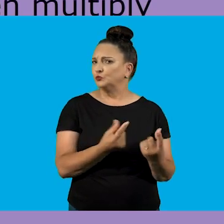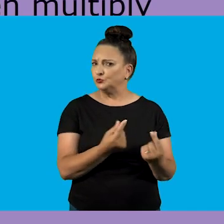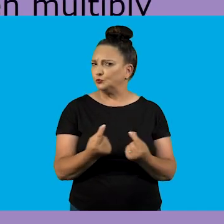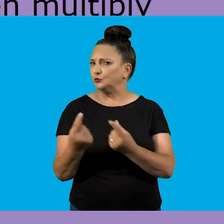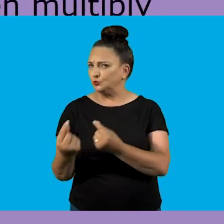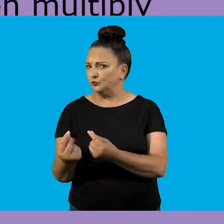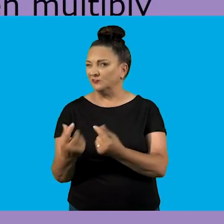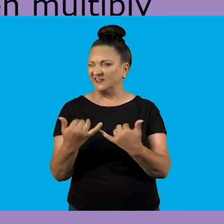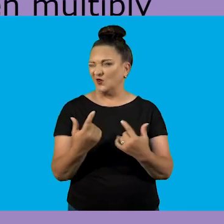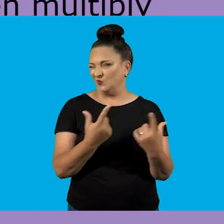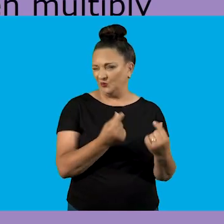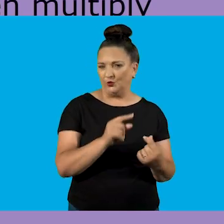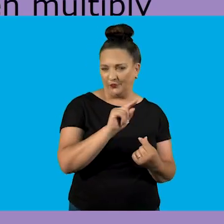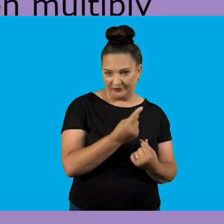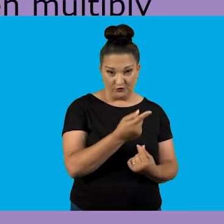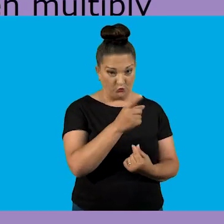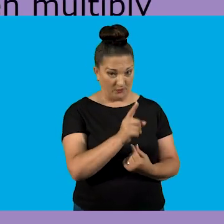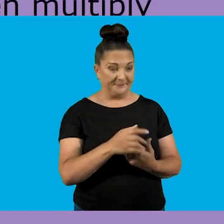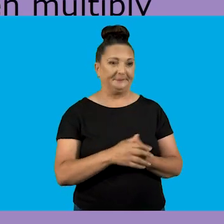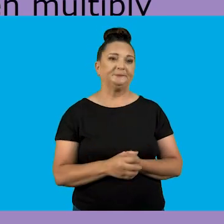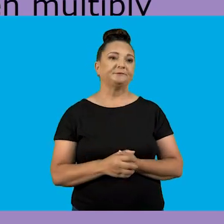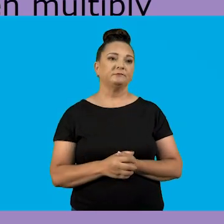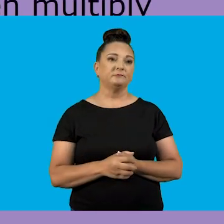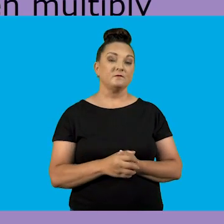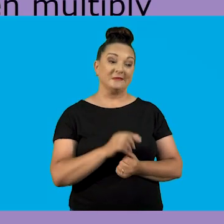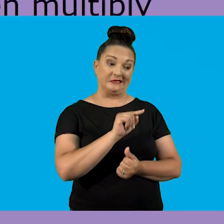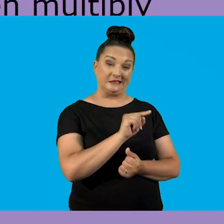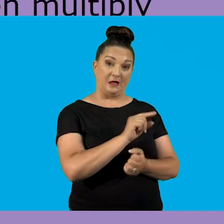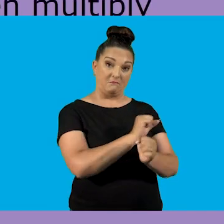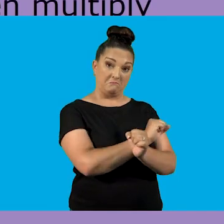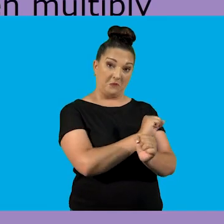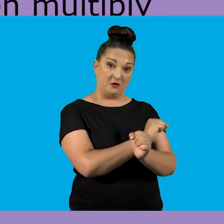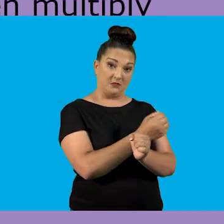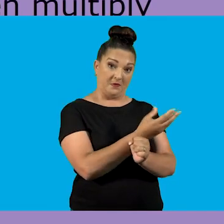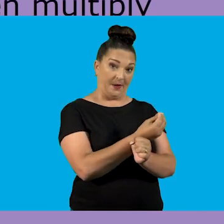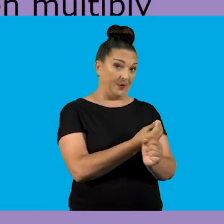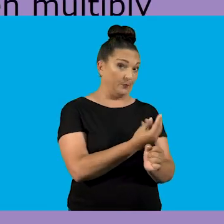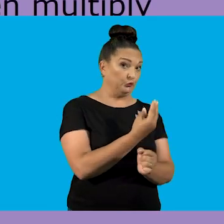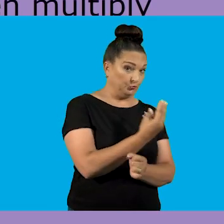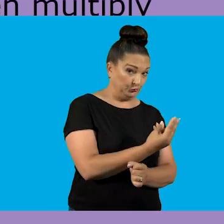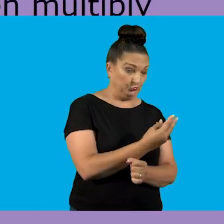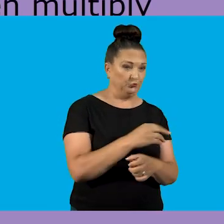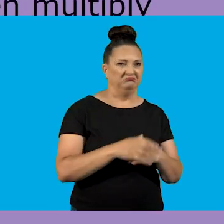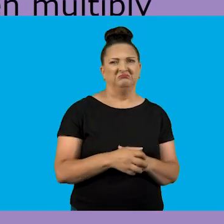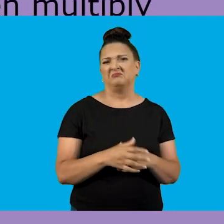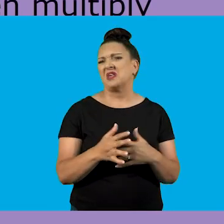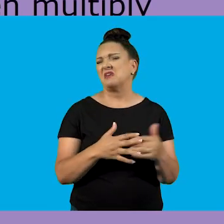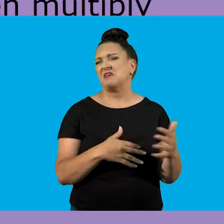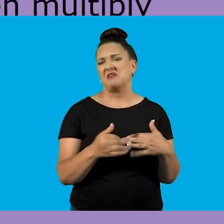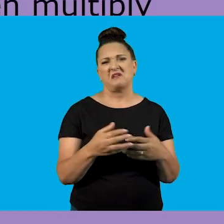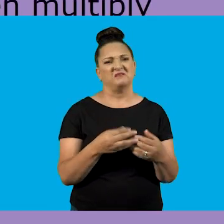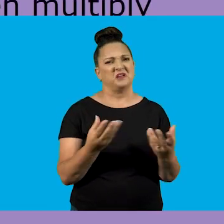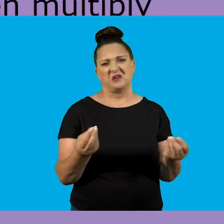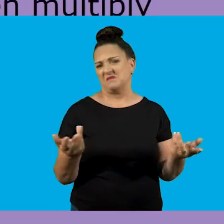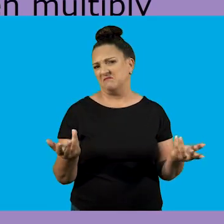to tackle them one by one. So firstly, we're going to multiply a number by 2. So any